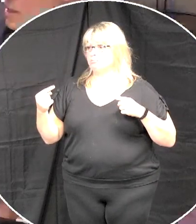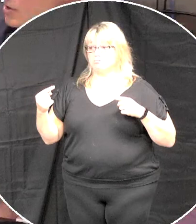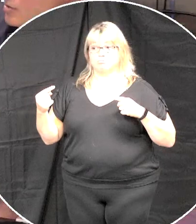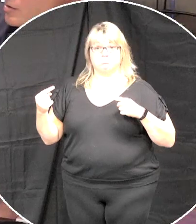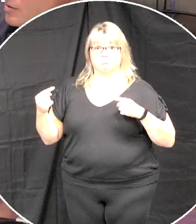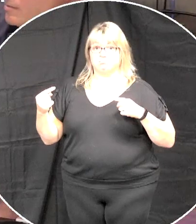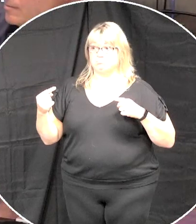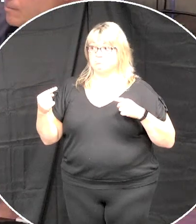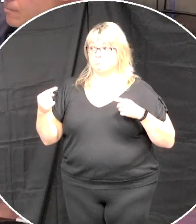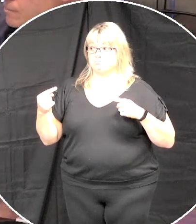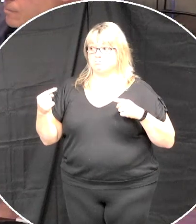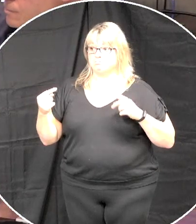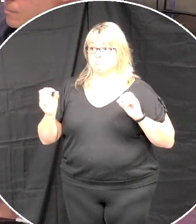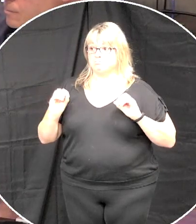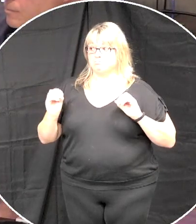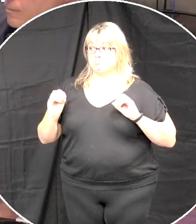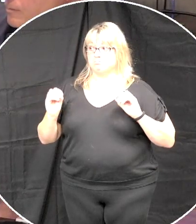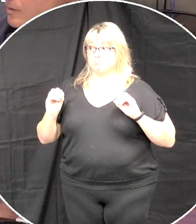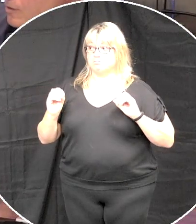Abstentions?